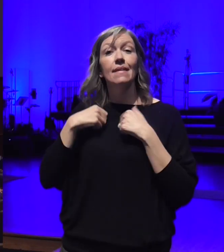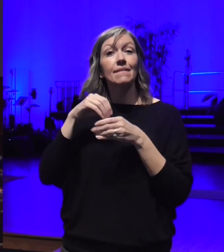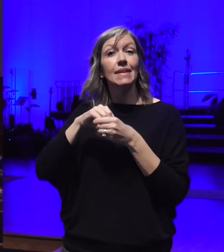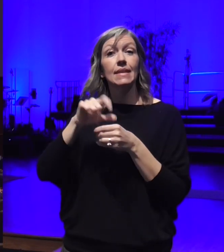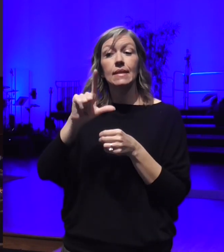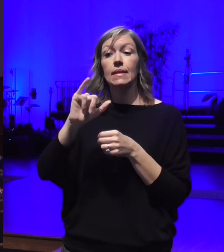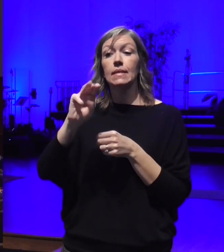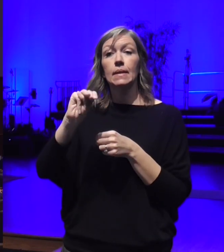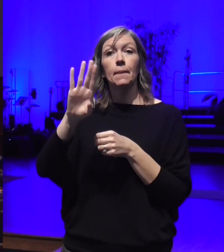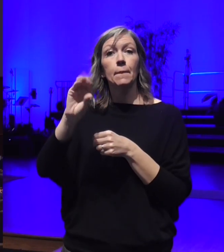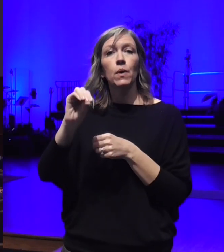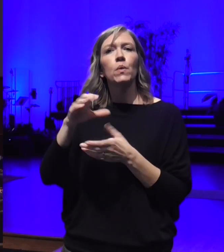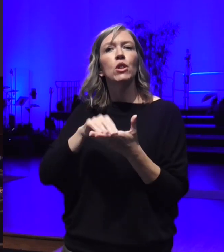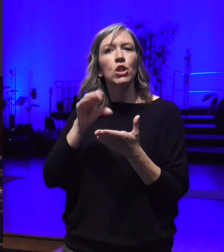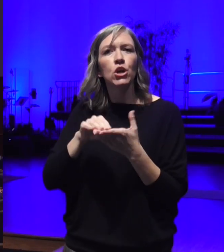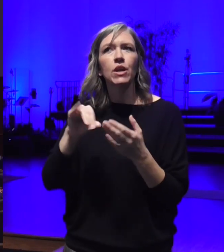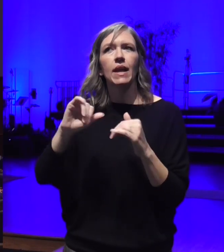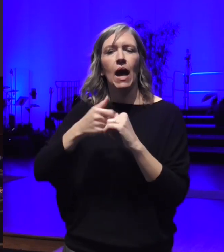limbo.